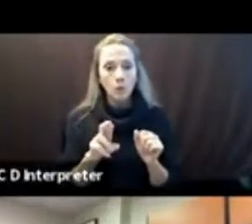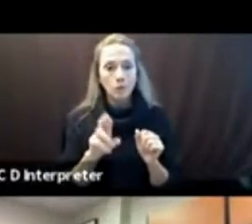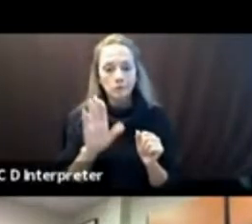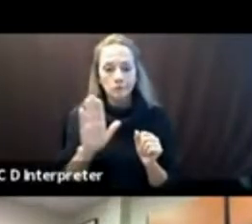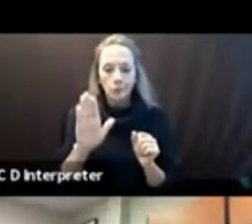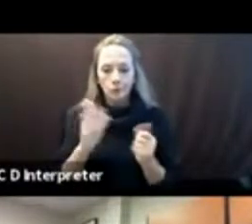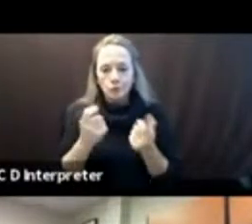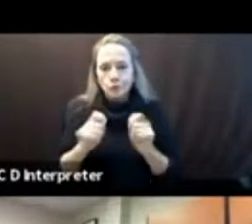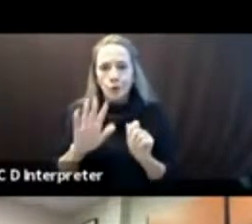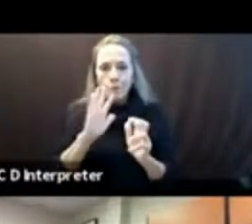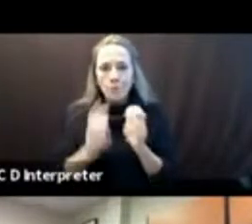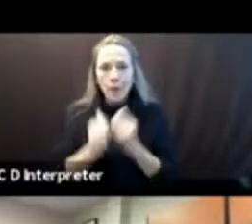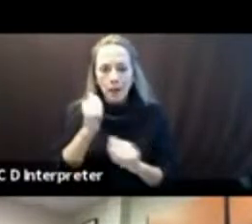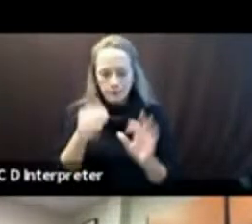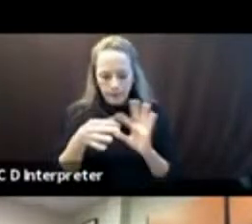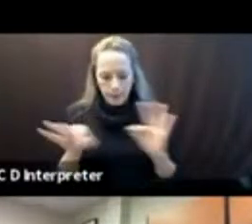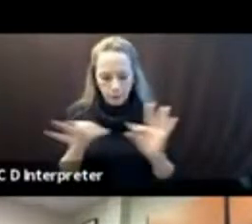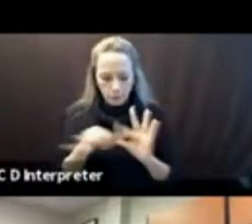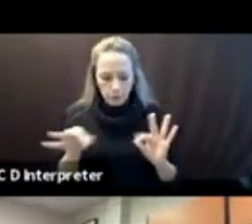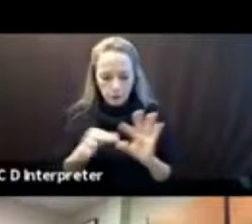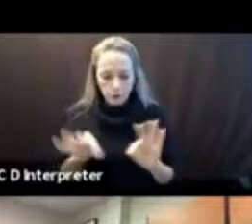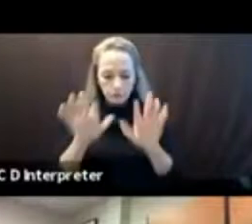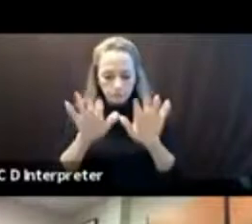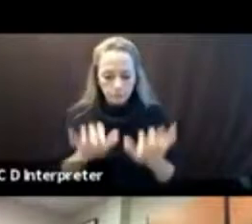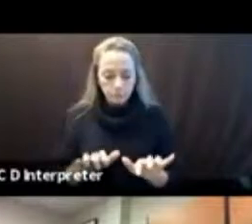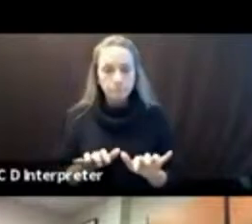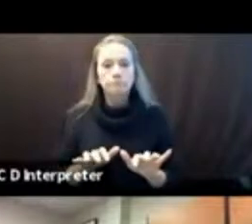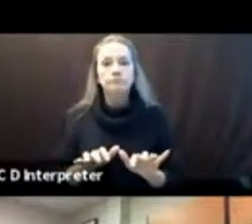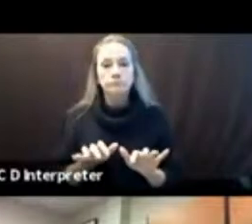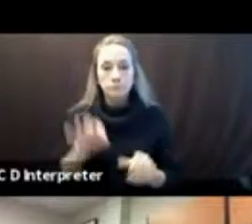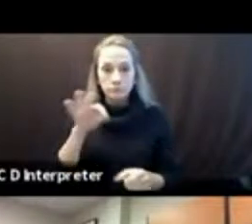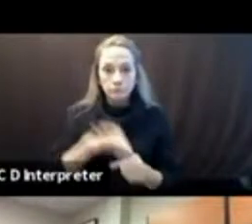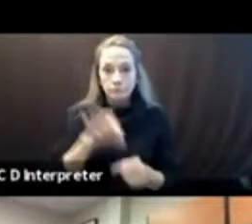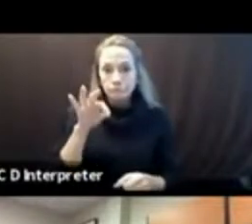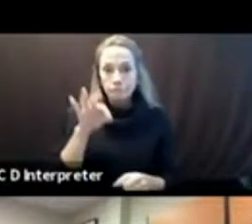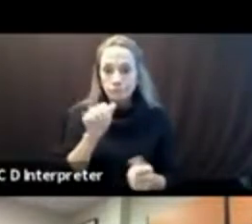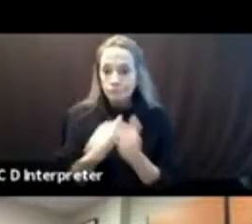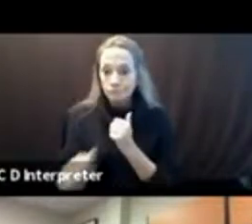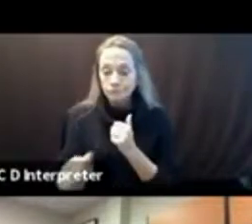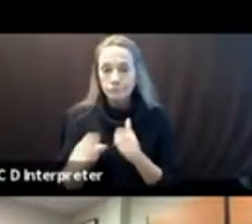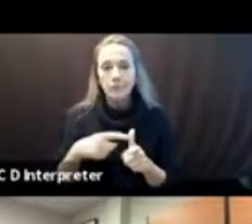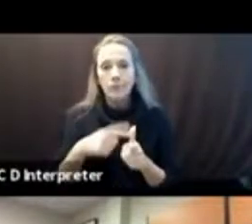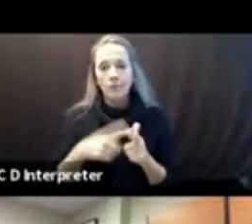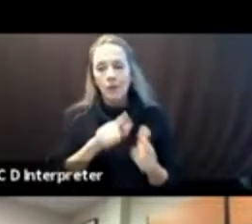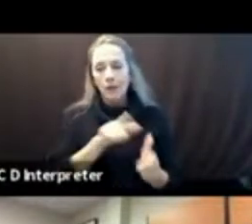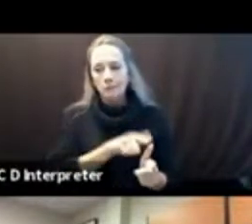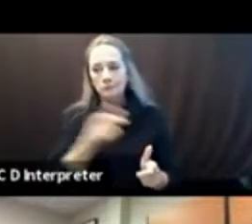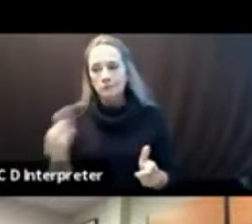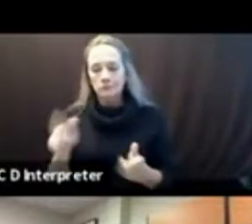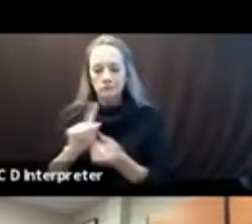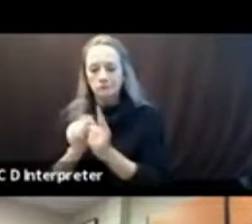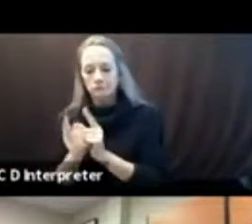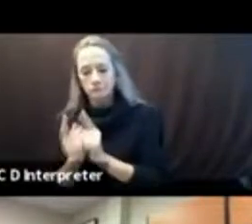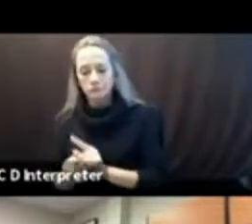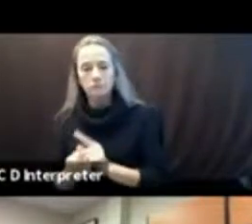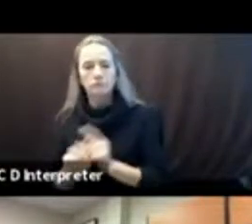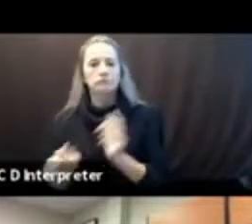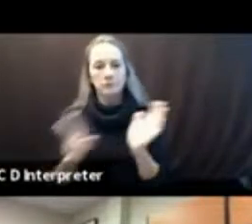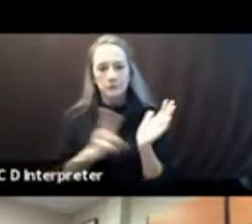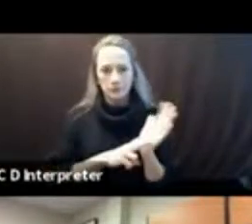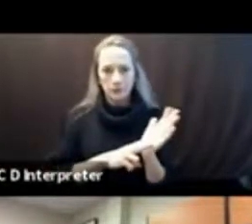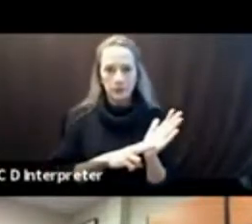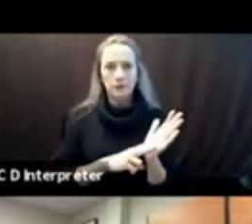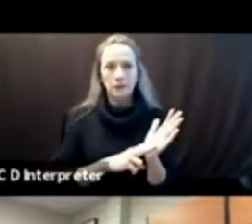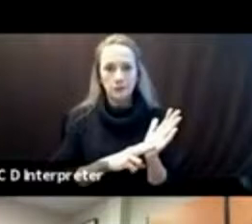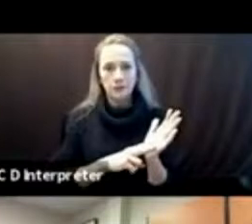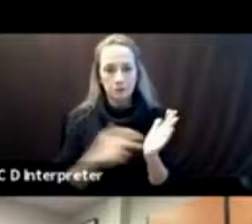you can, propose it verbally, pass it, and then someone can transcribe it later and get it signed.